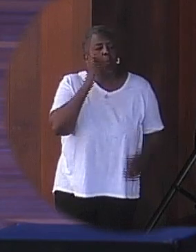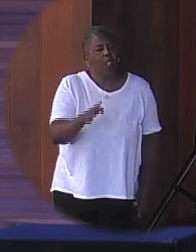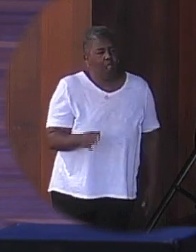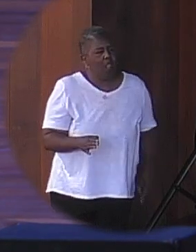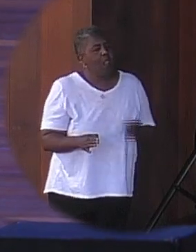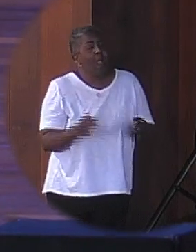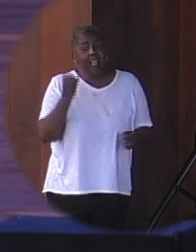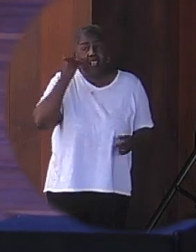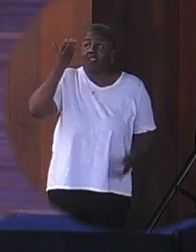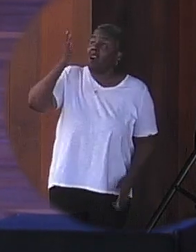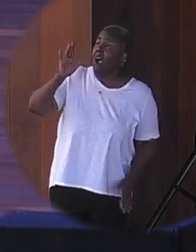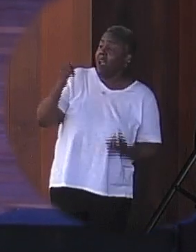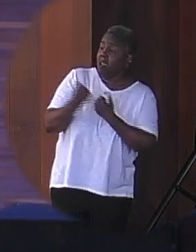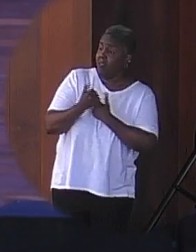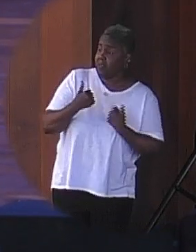If God loves me,